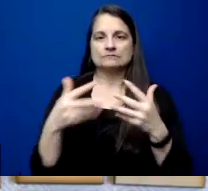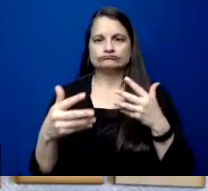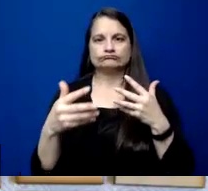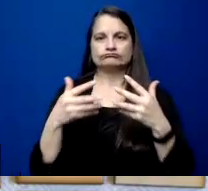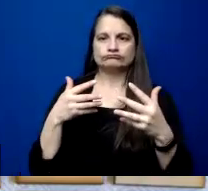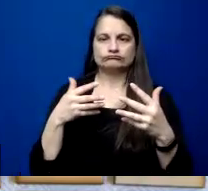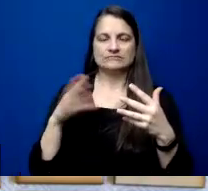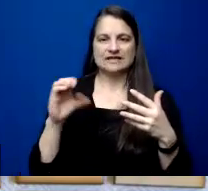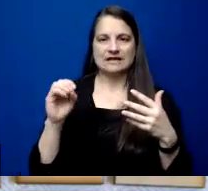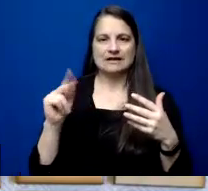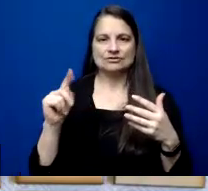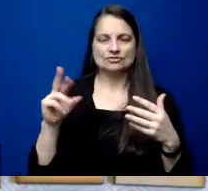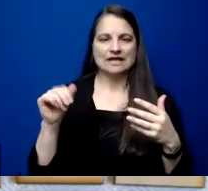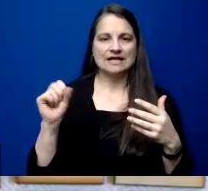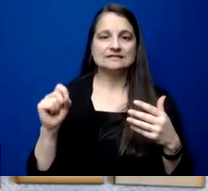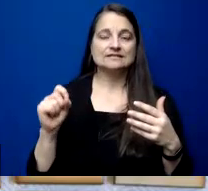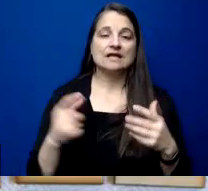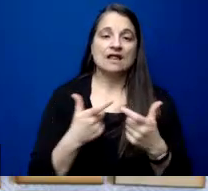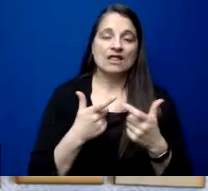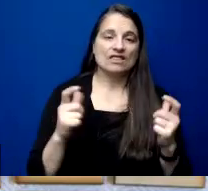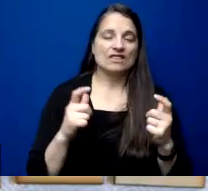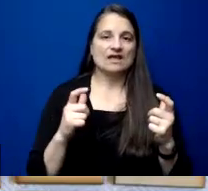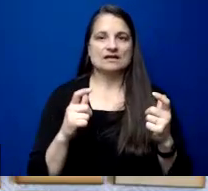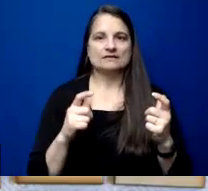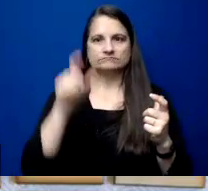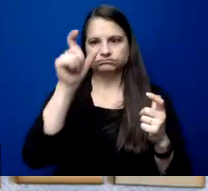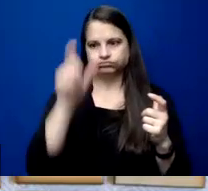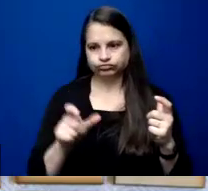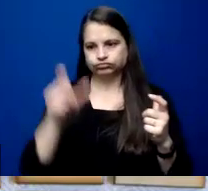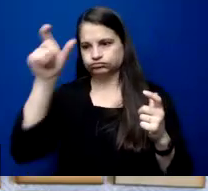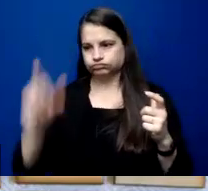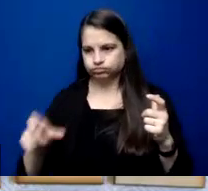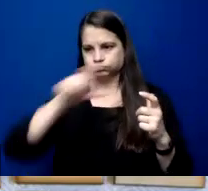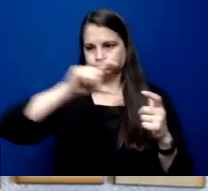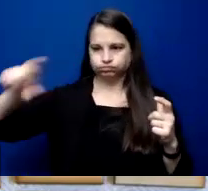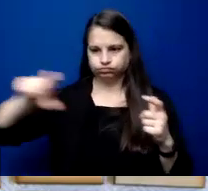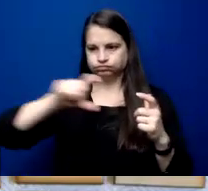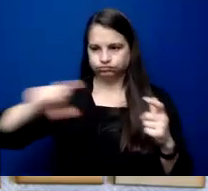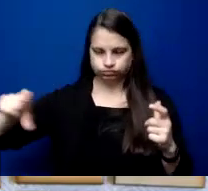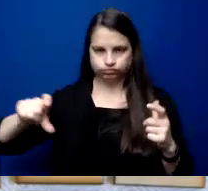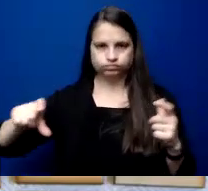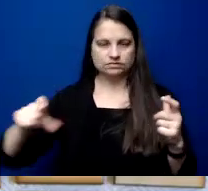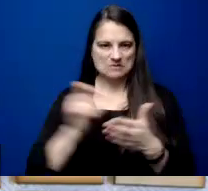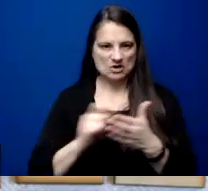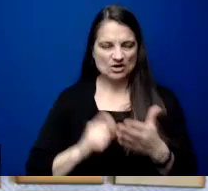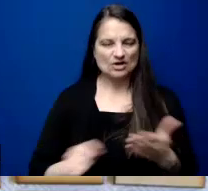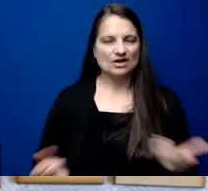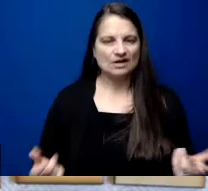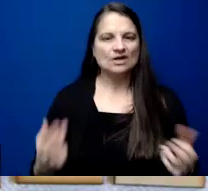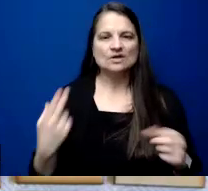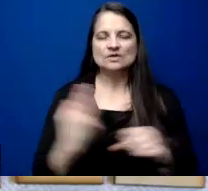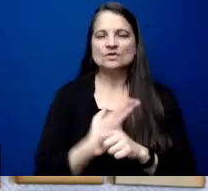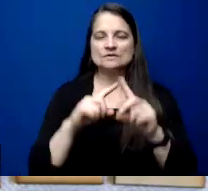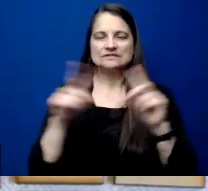really thick, bold Sharpie and darken lines, or you can use a different